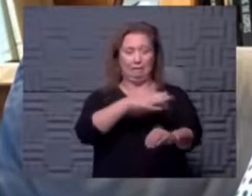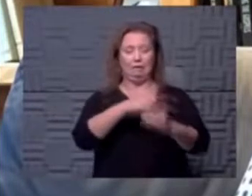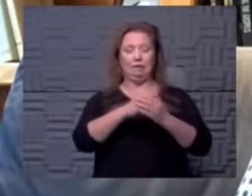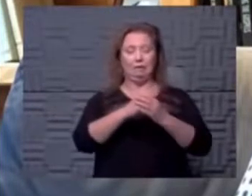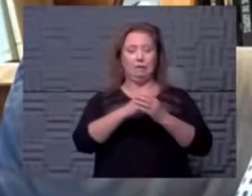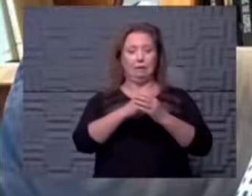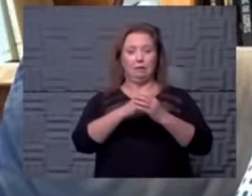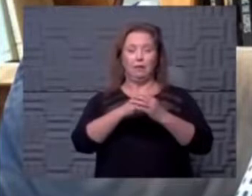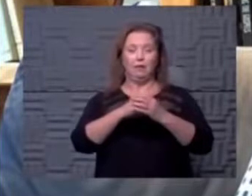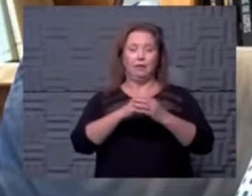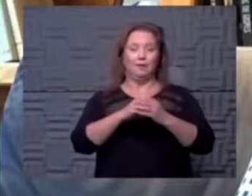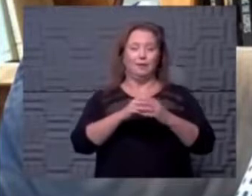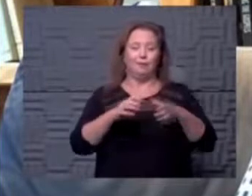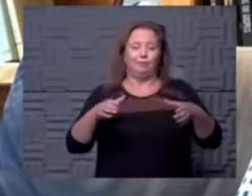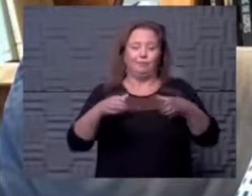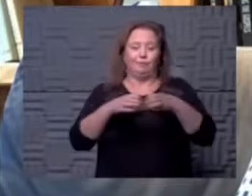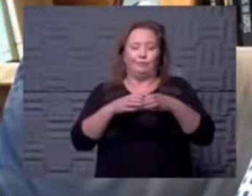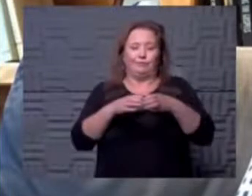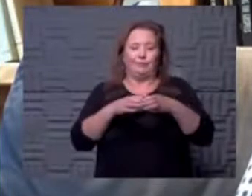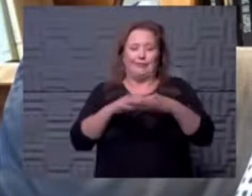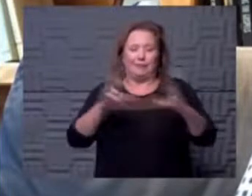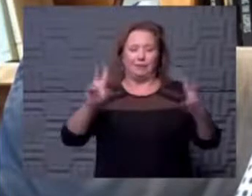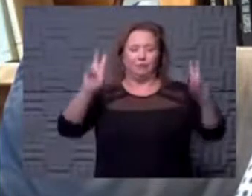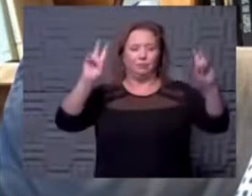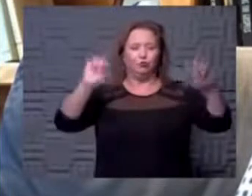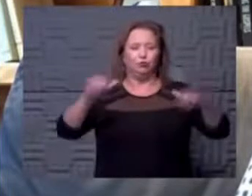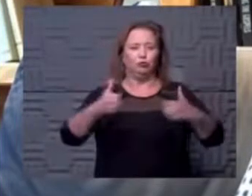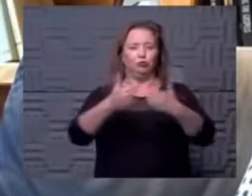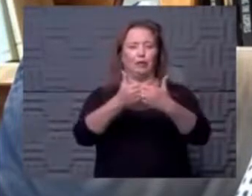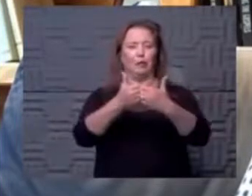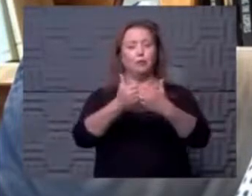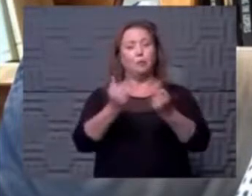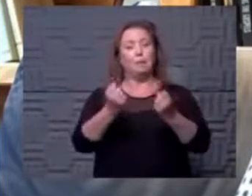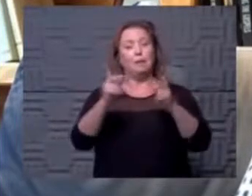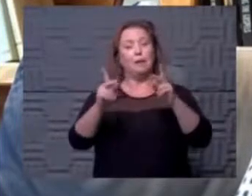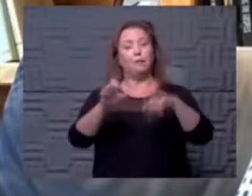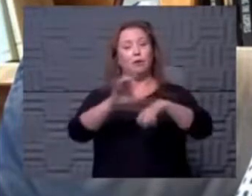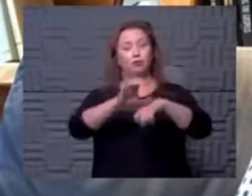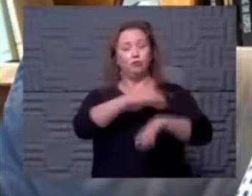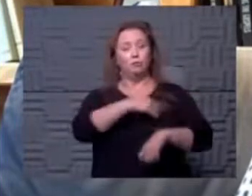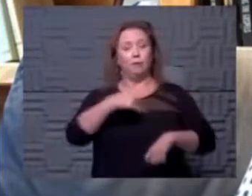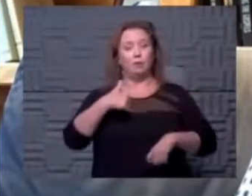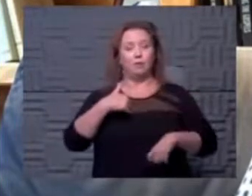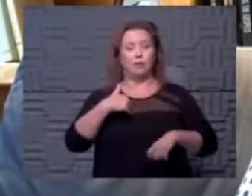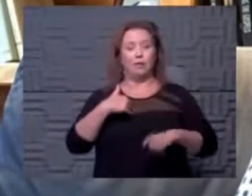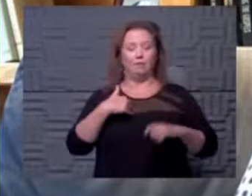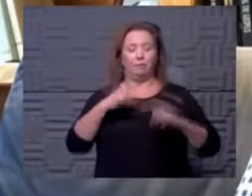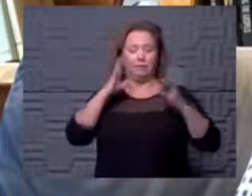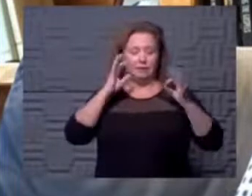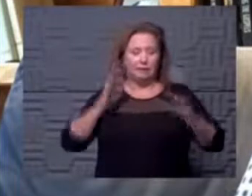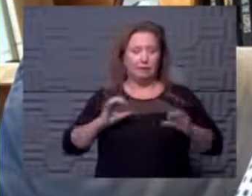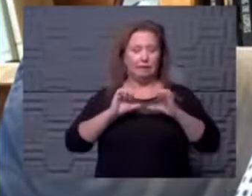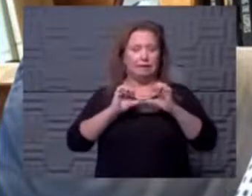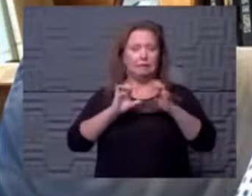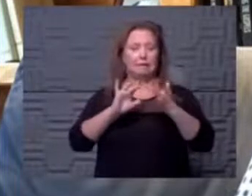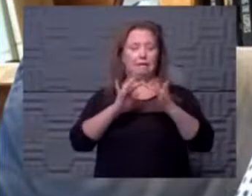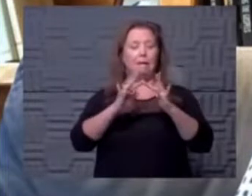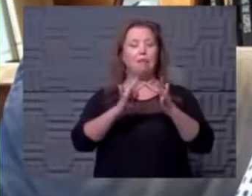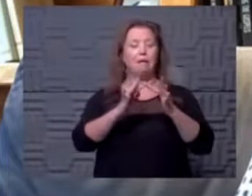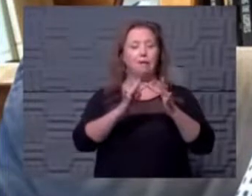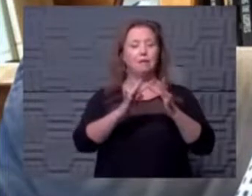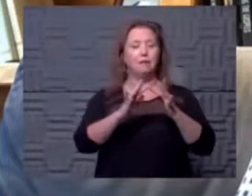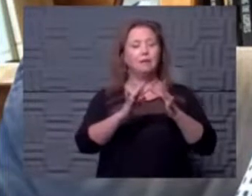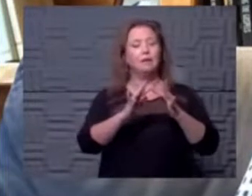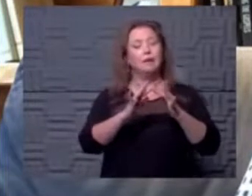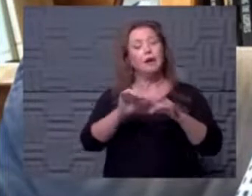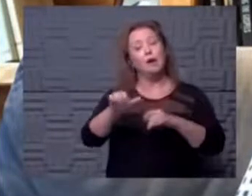The whole issue of communion is extremely challenging, but many of our congregations have chosen to remain online. Another option has